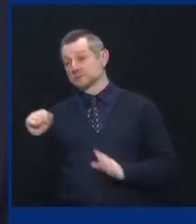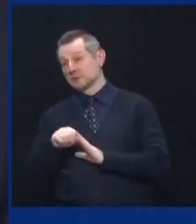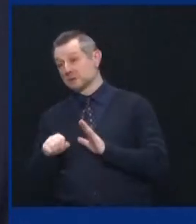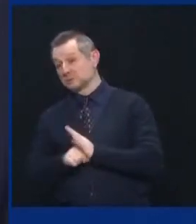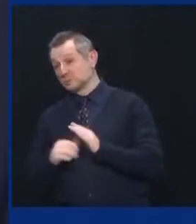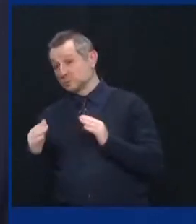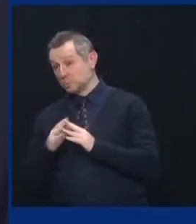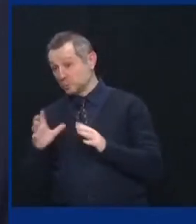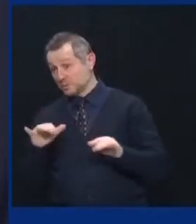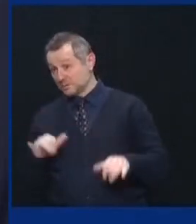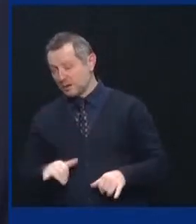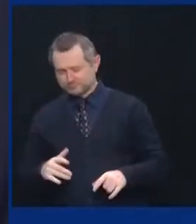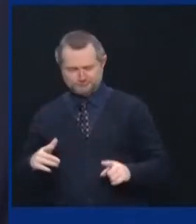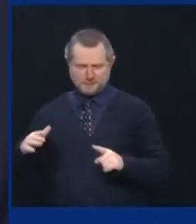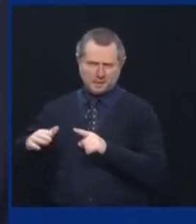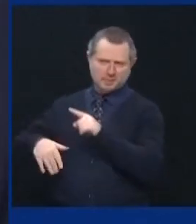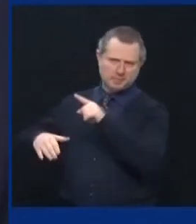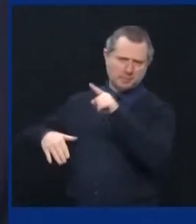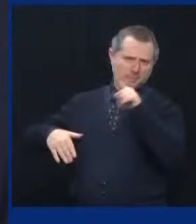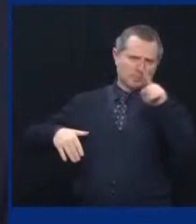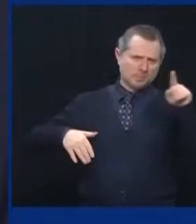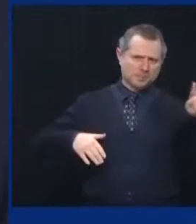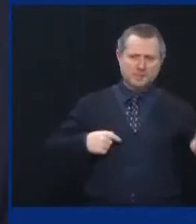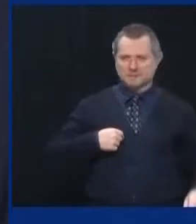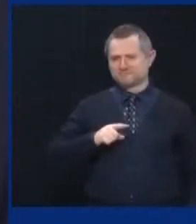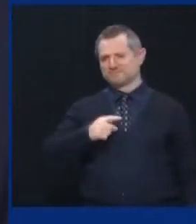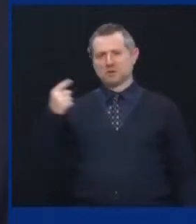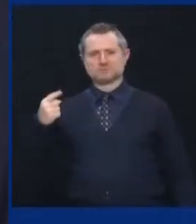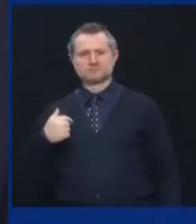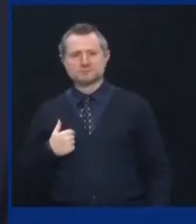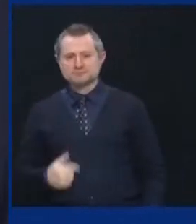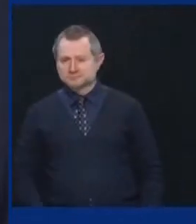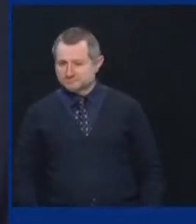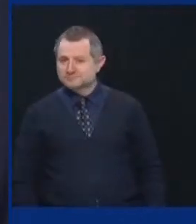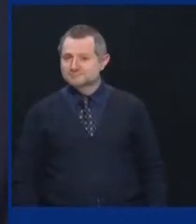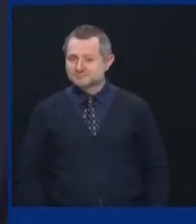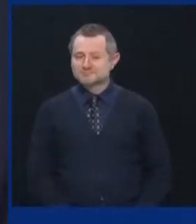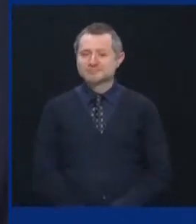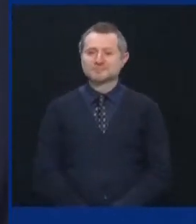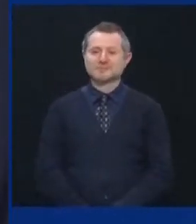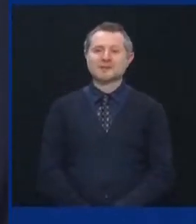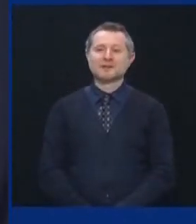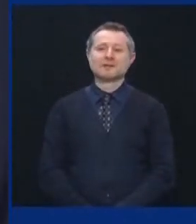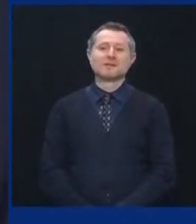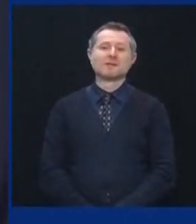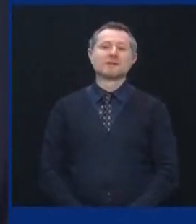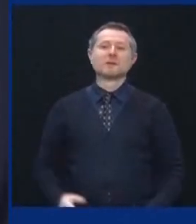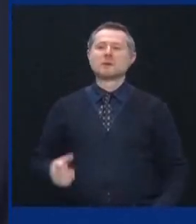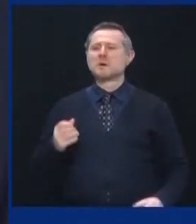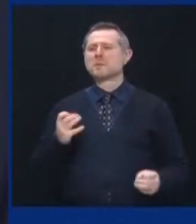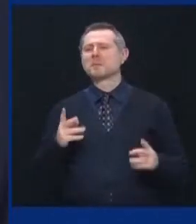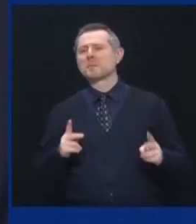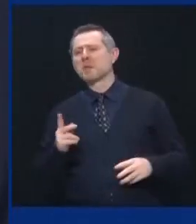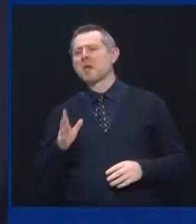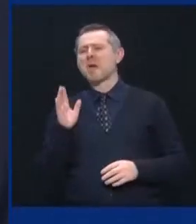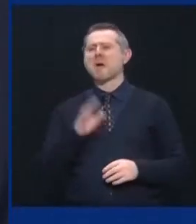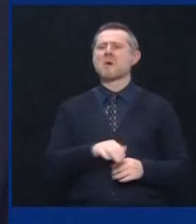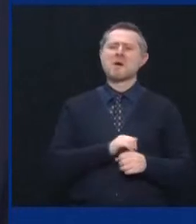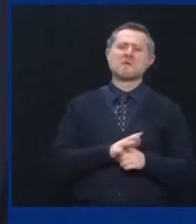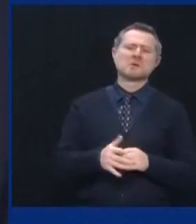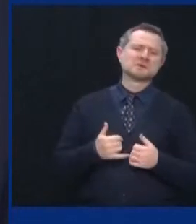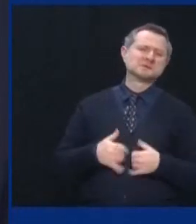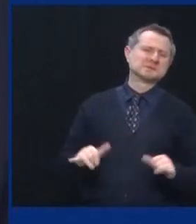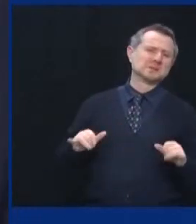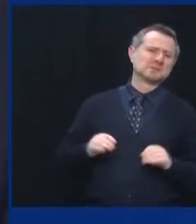yet. And many take the position that you take, well, the virus is still here. We can't